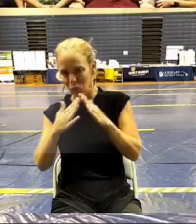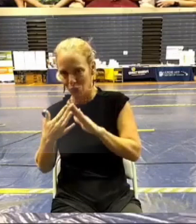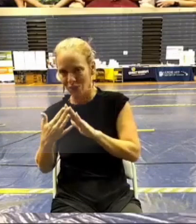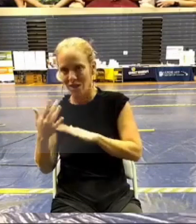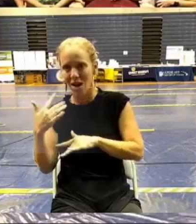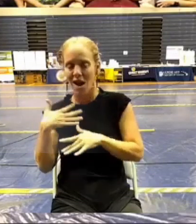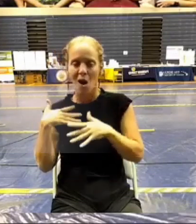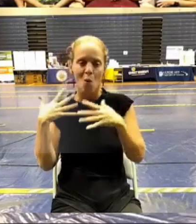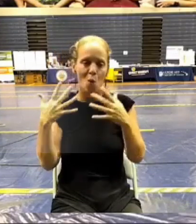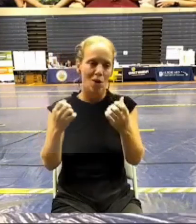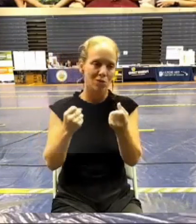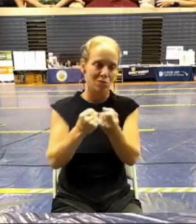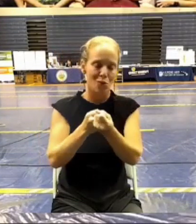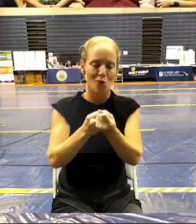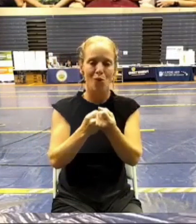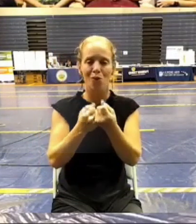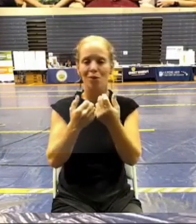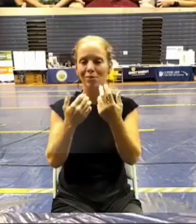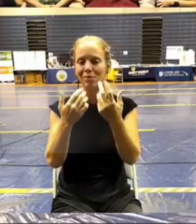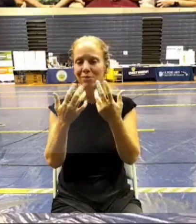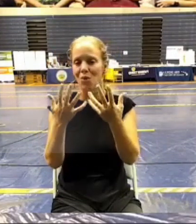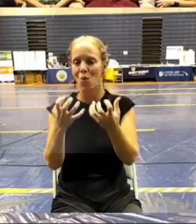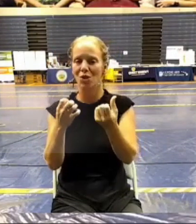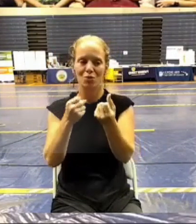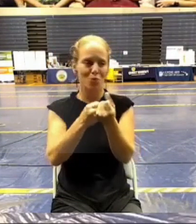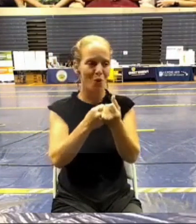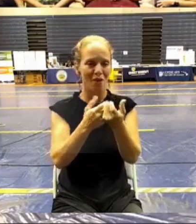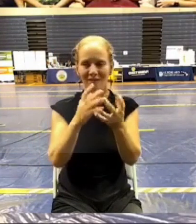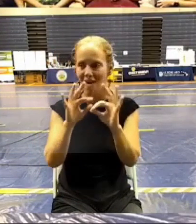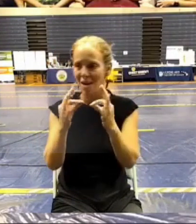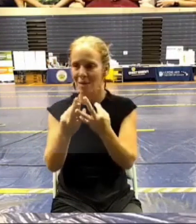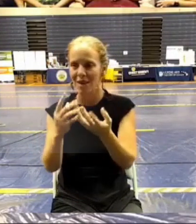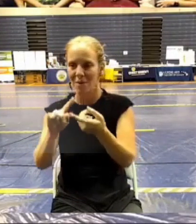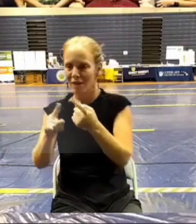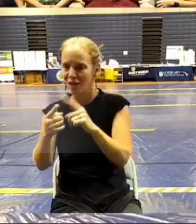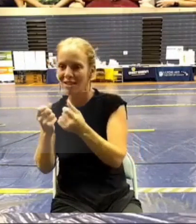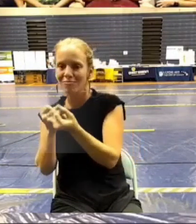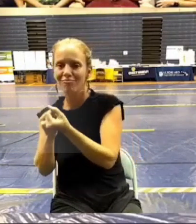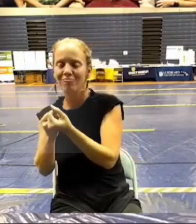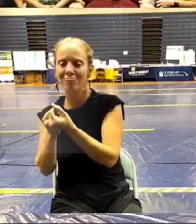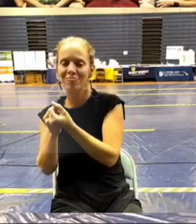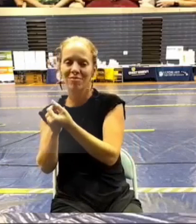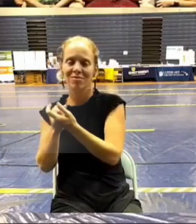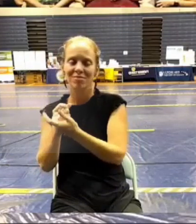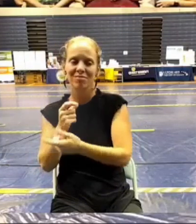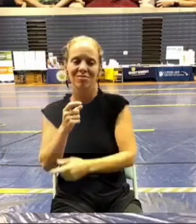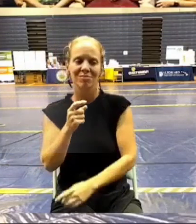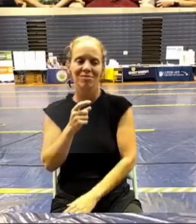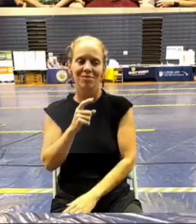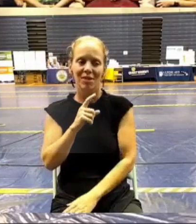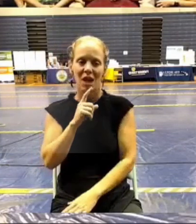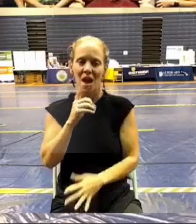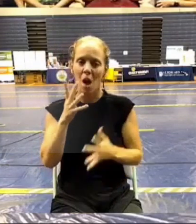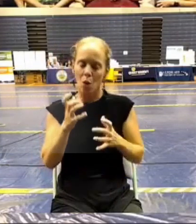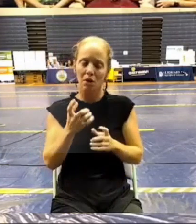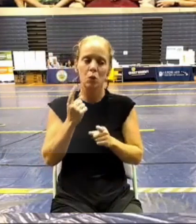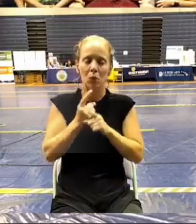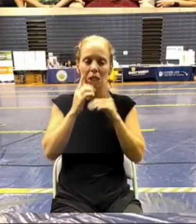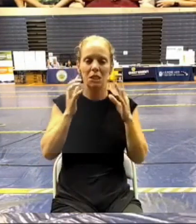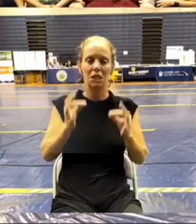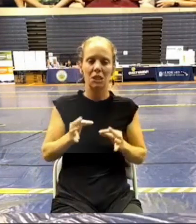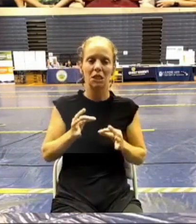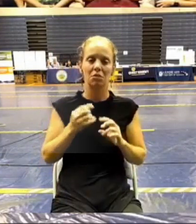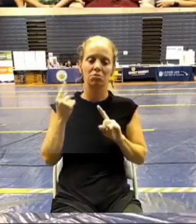I want to be here for everybody. I want to be here for my family. I want to be here for my friends. And I want us to make the right